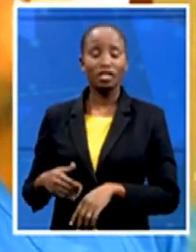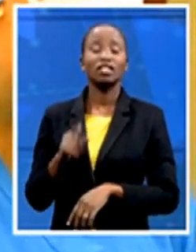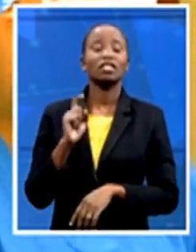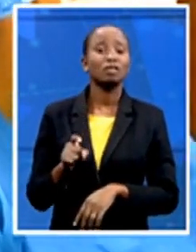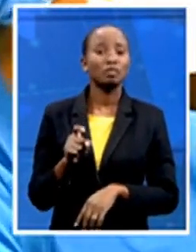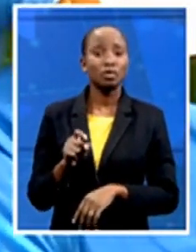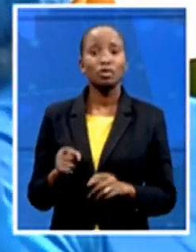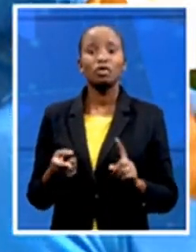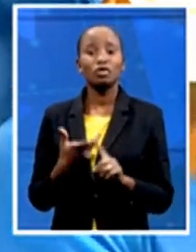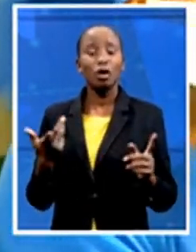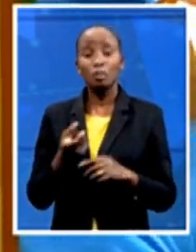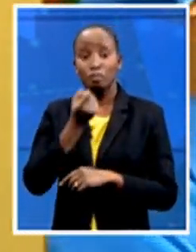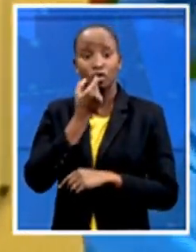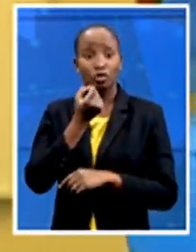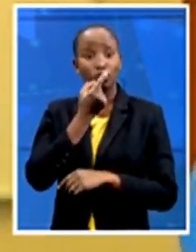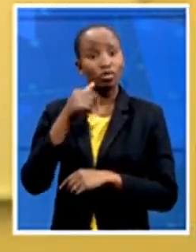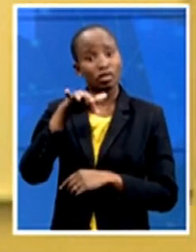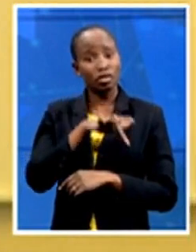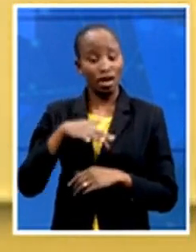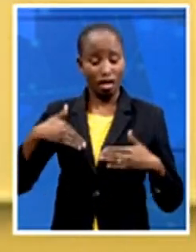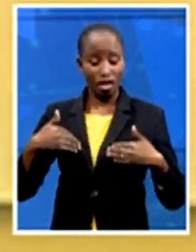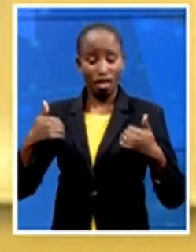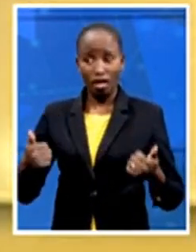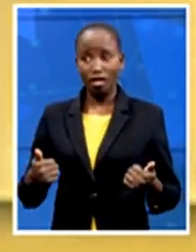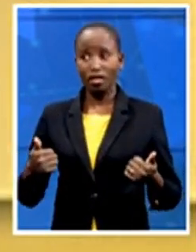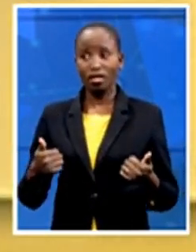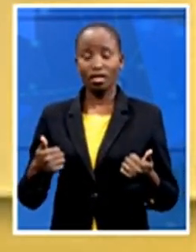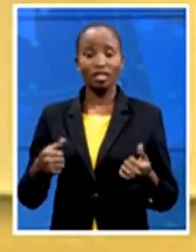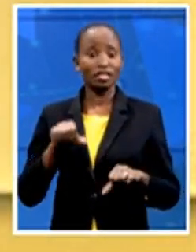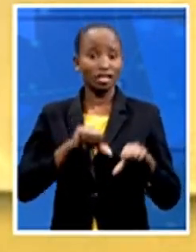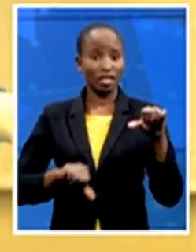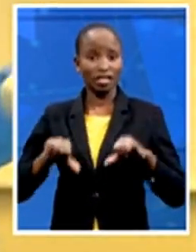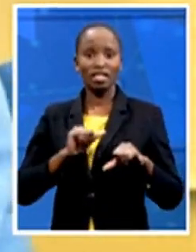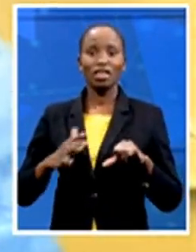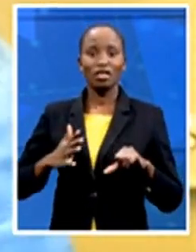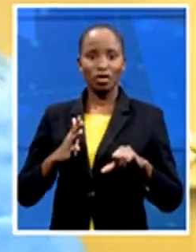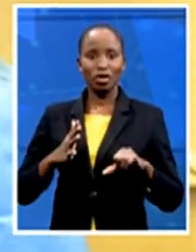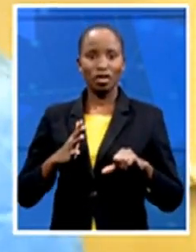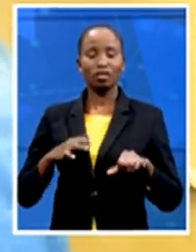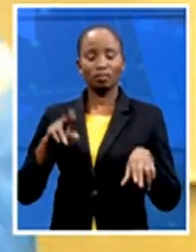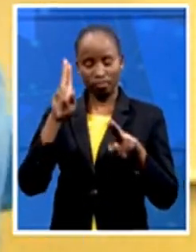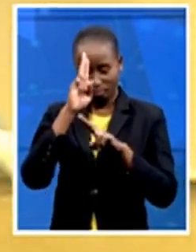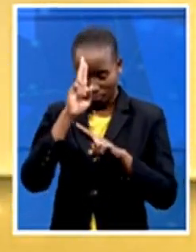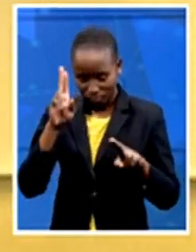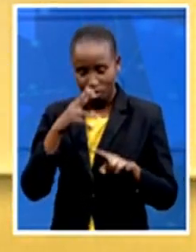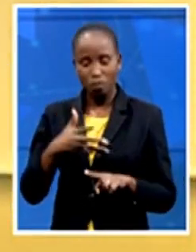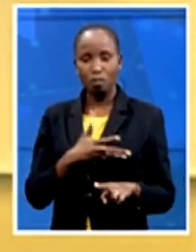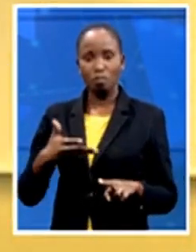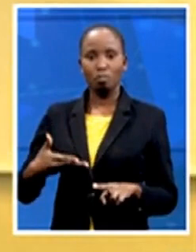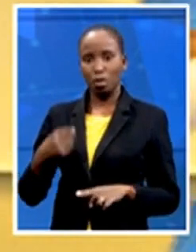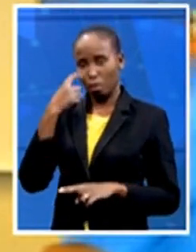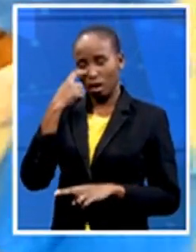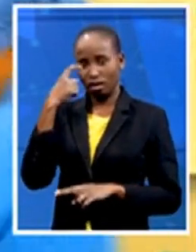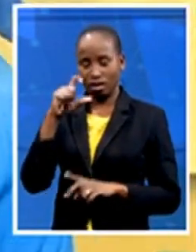health sciences, we need to honor Charlotte Mankweng, who is the first woman to graduate, black woman